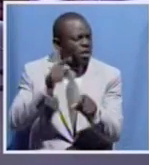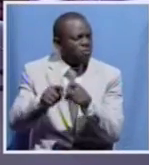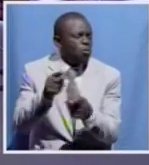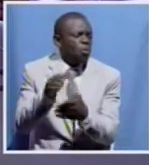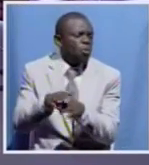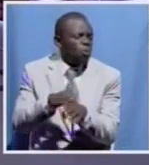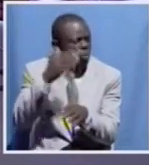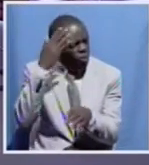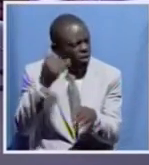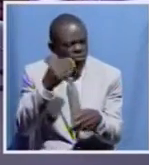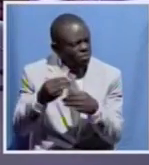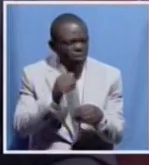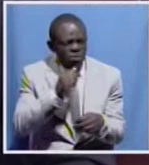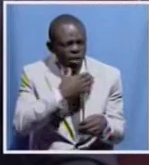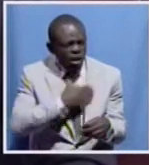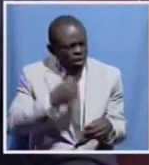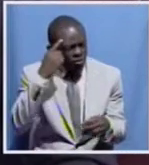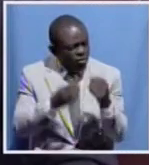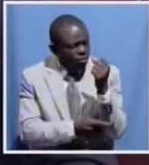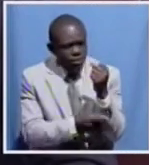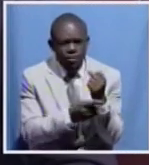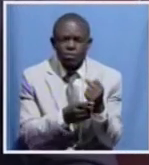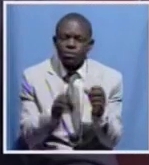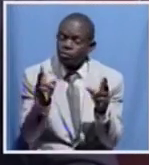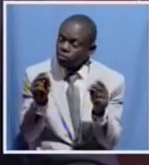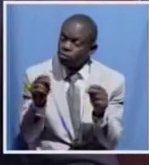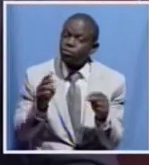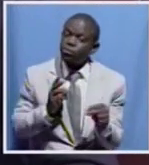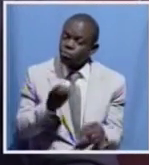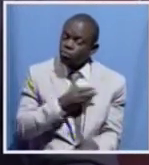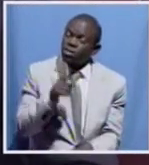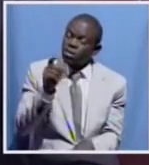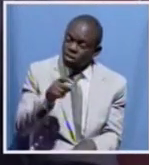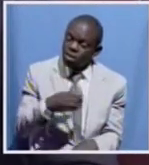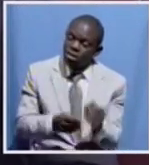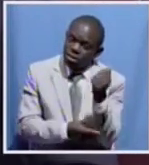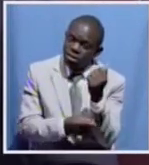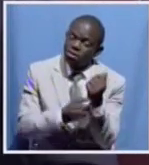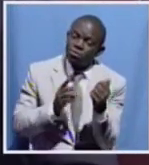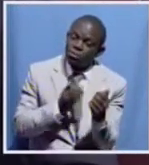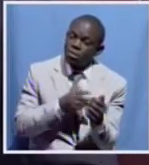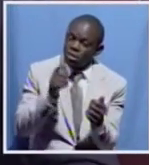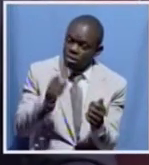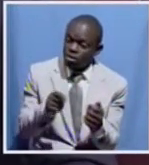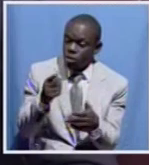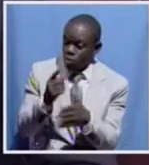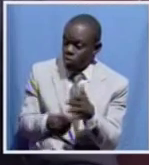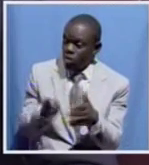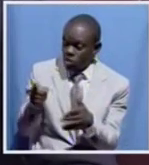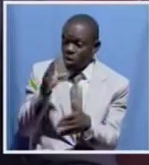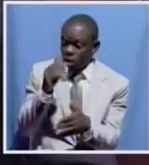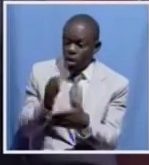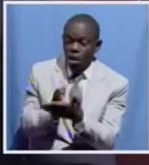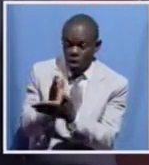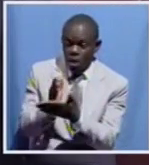to be coming in. We do need it. All the words that you are saying are correct, but the wheels of